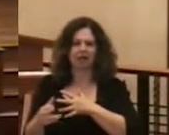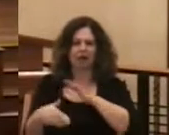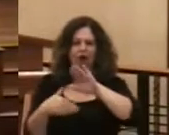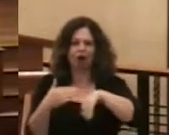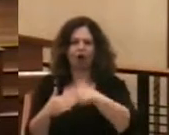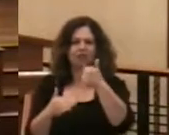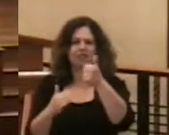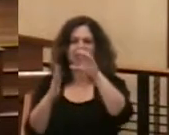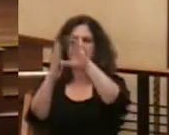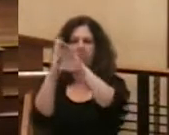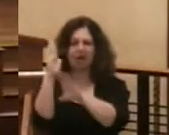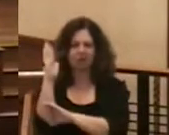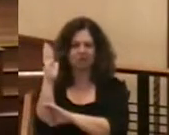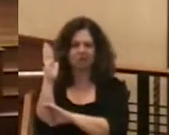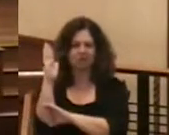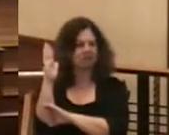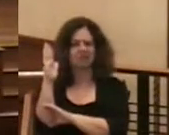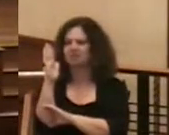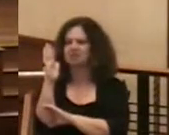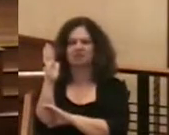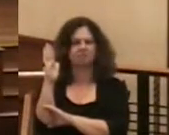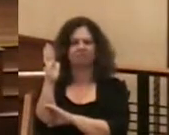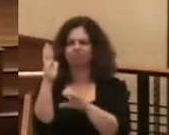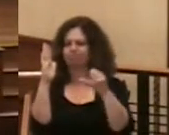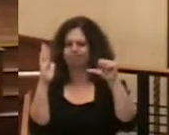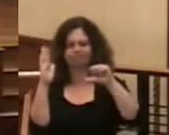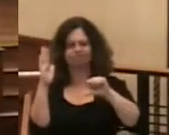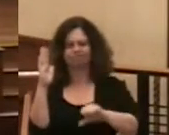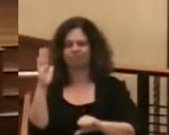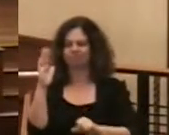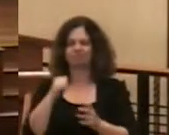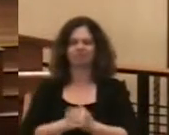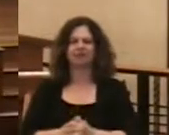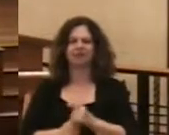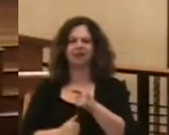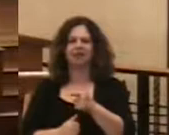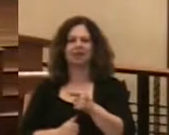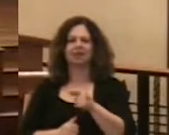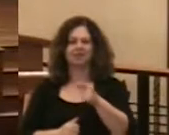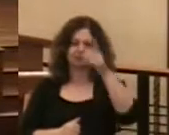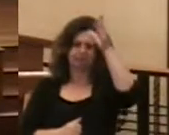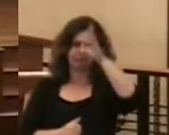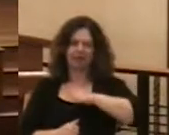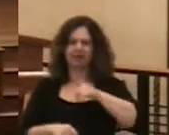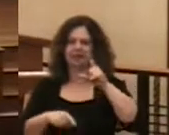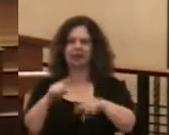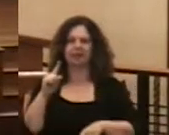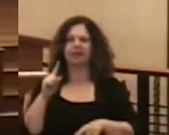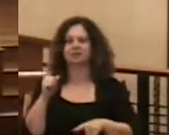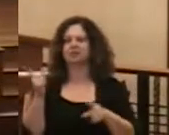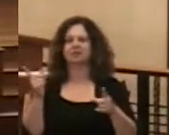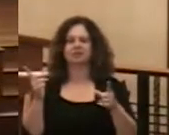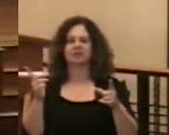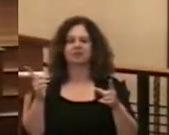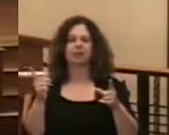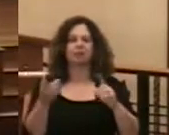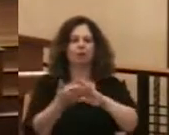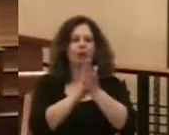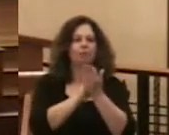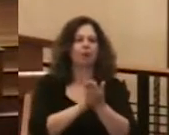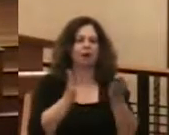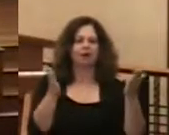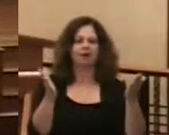Seriously, this guy couldn't get elected dog catcher today in a town overrun by stray